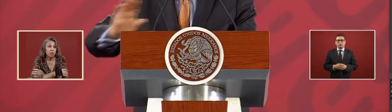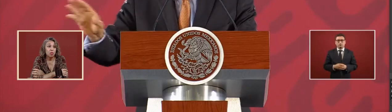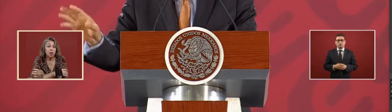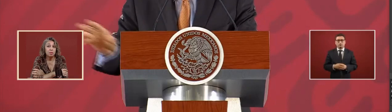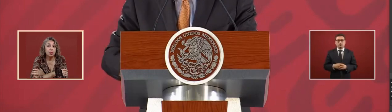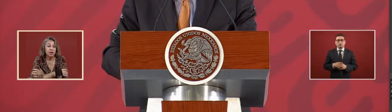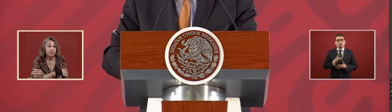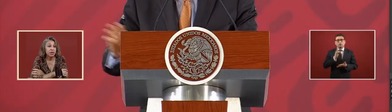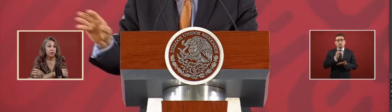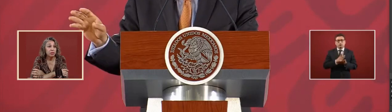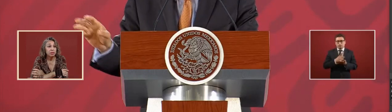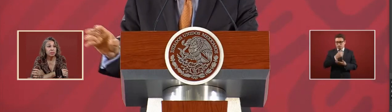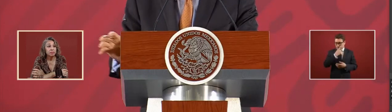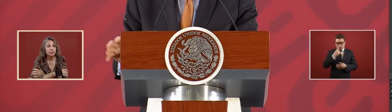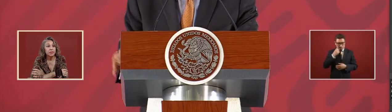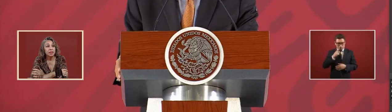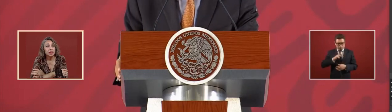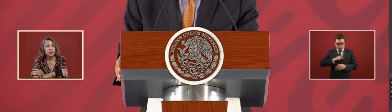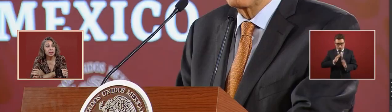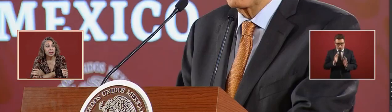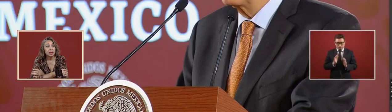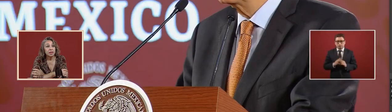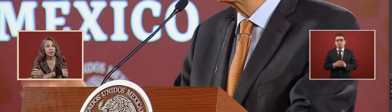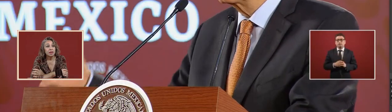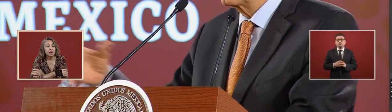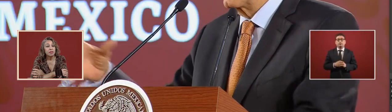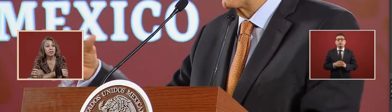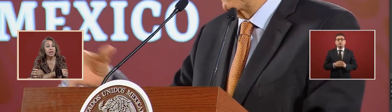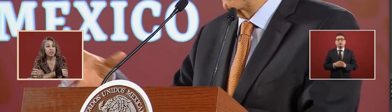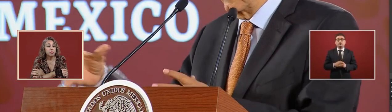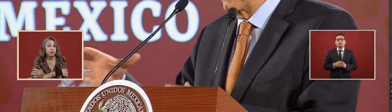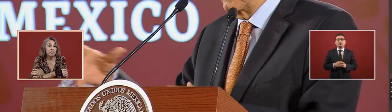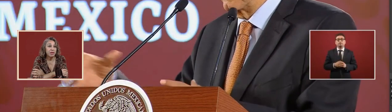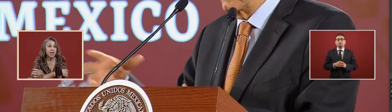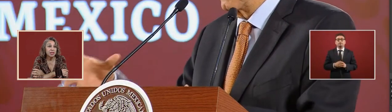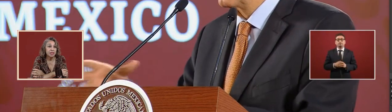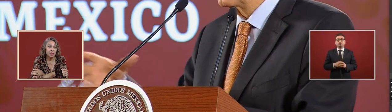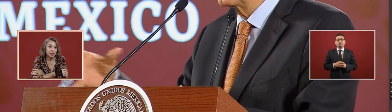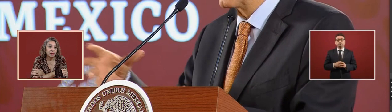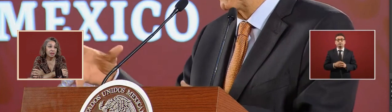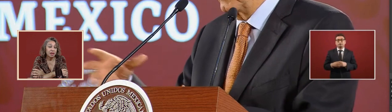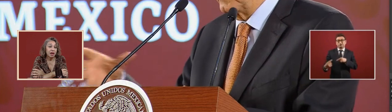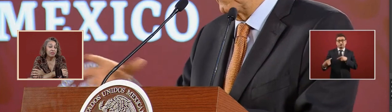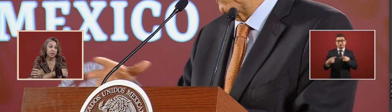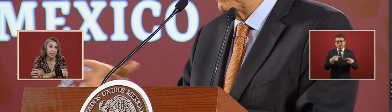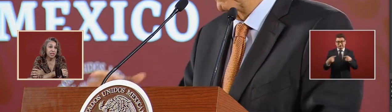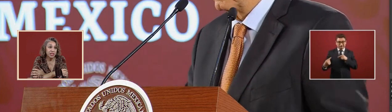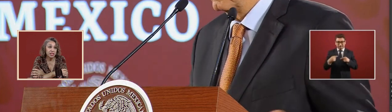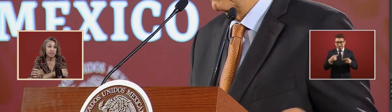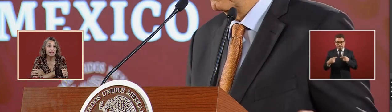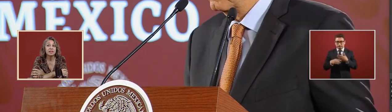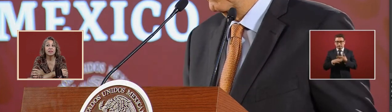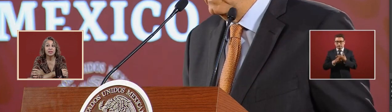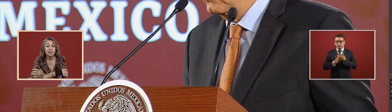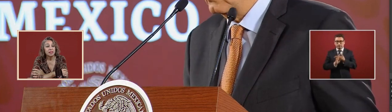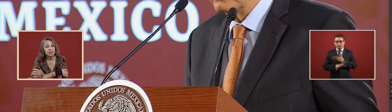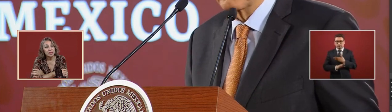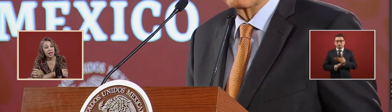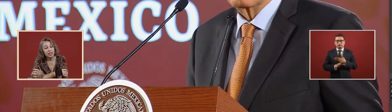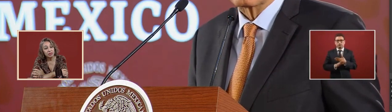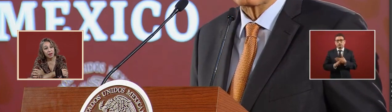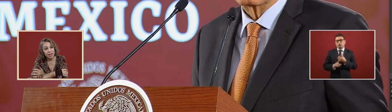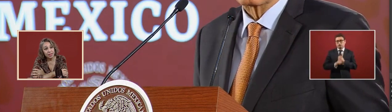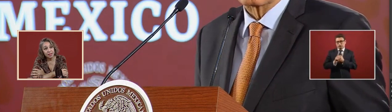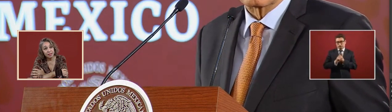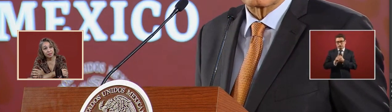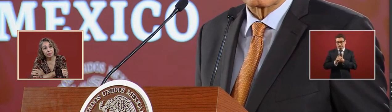only one point of view que para evitar that to prevent confrontaciones, confrontations pleitos,